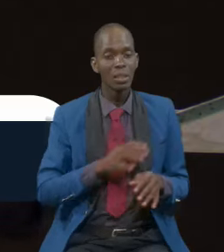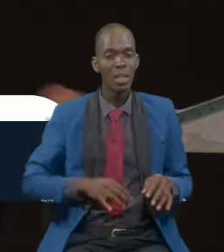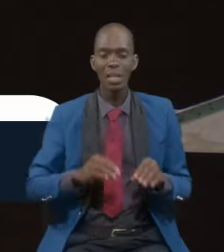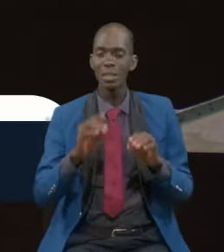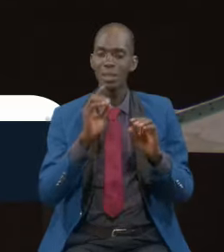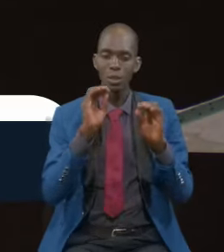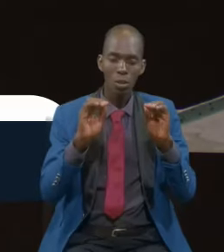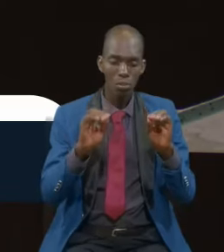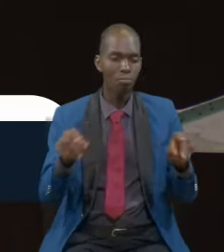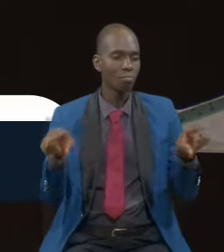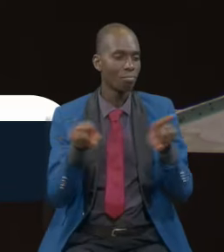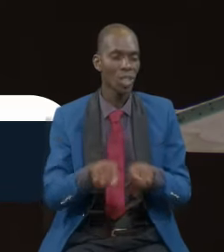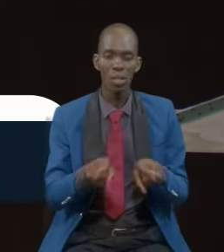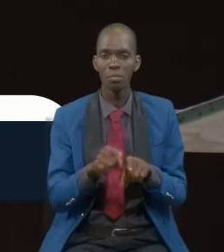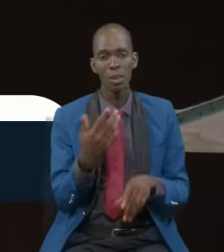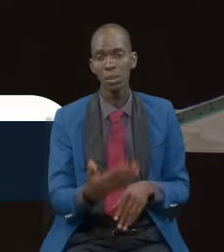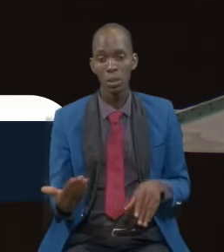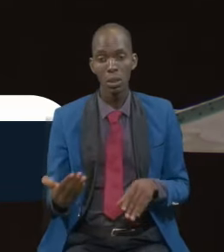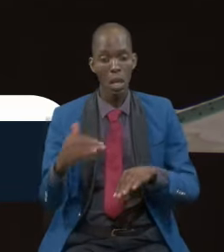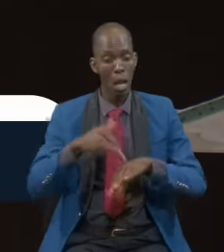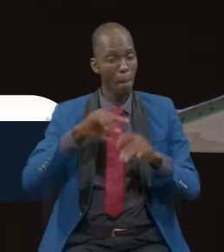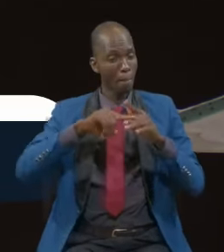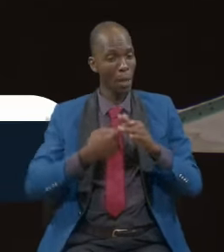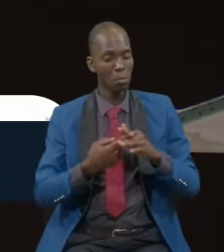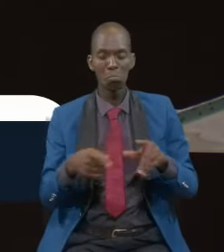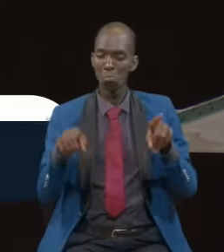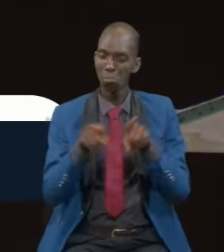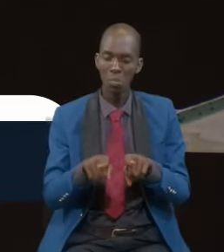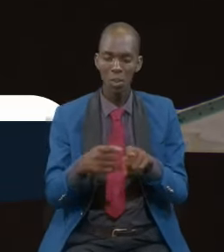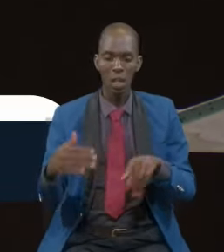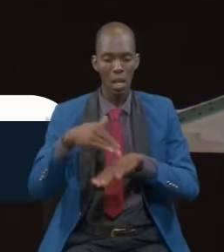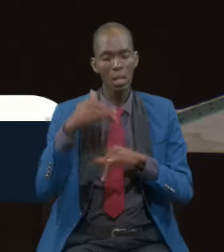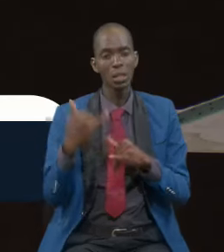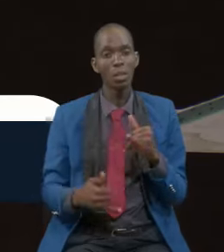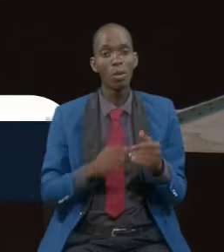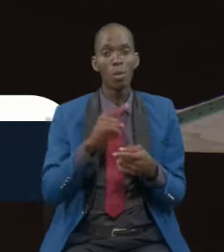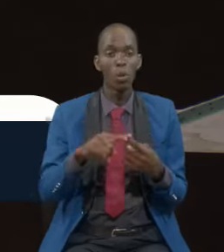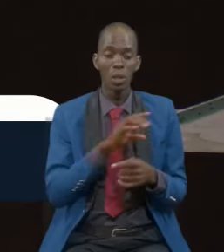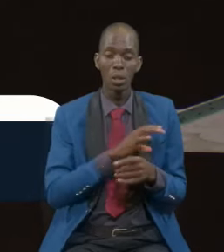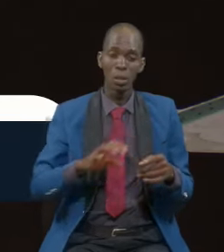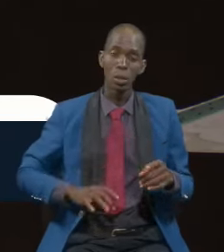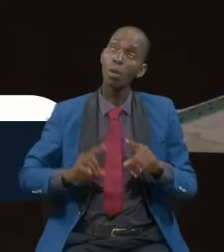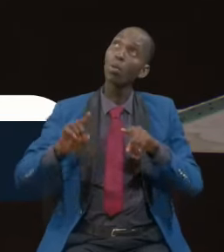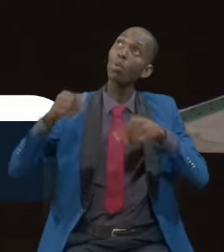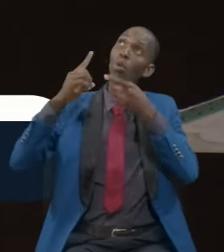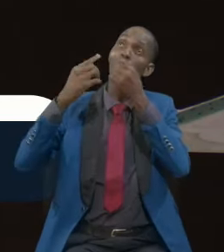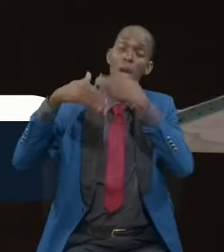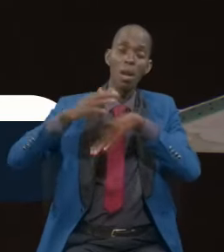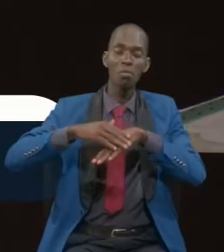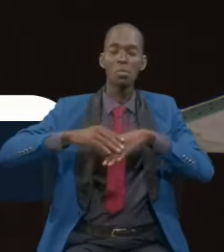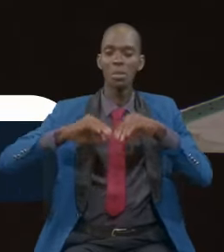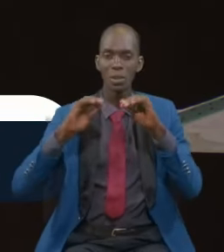the beginning and at the end. And even when he had gone to heaven and was going to talk to the church, the